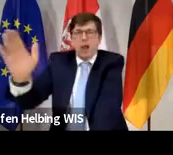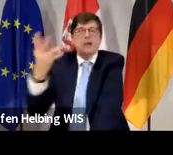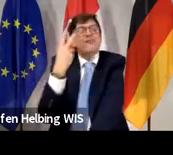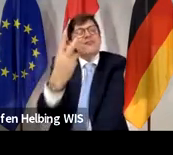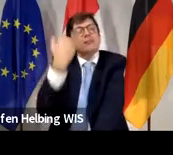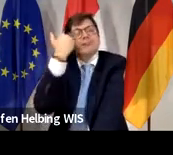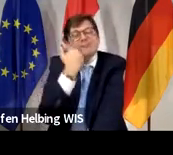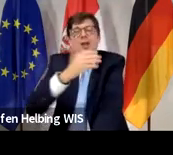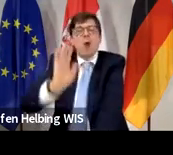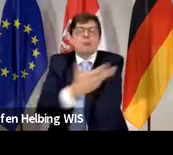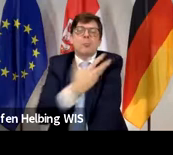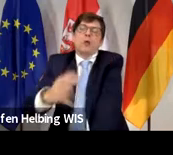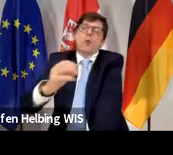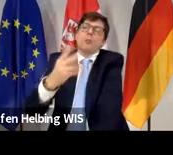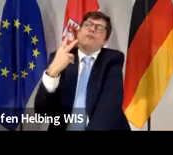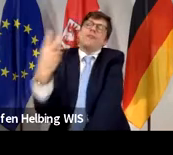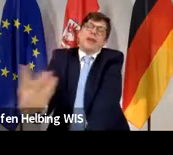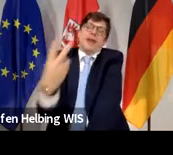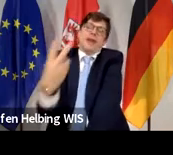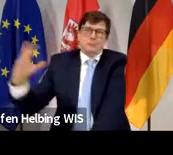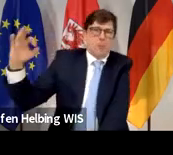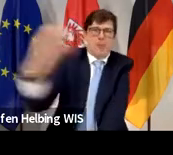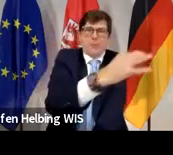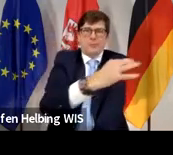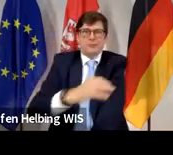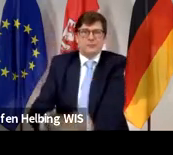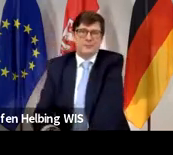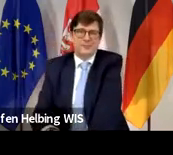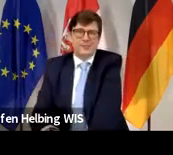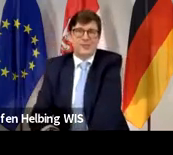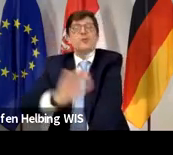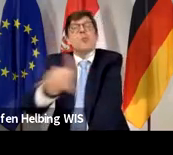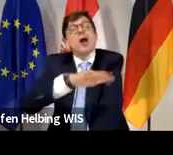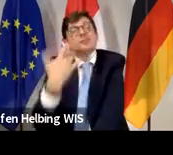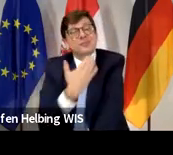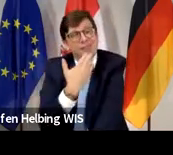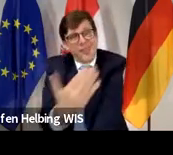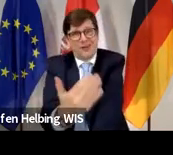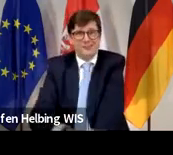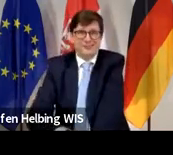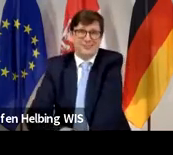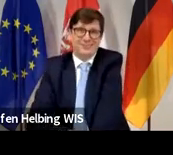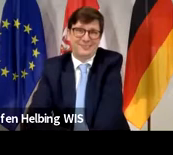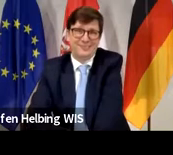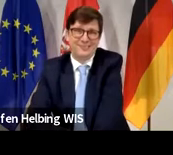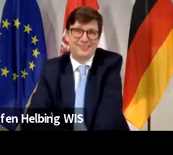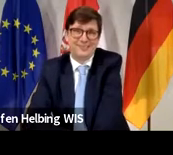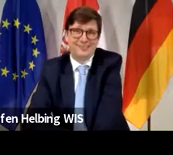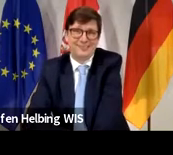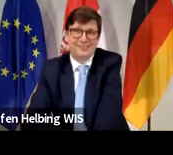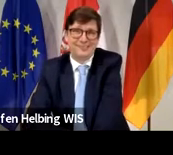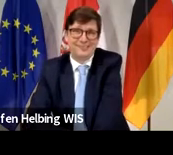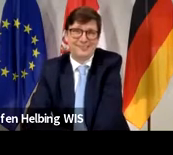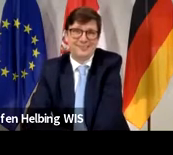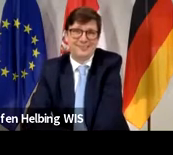our possibilities that we have, yeah? And sign language is important worldwide. Yeah, thank you